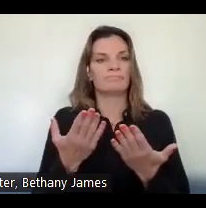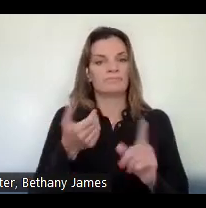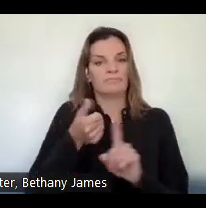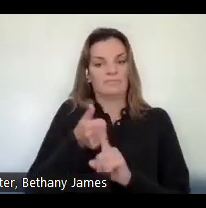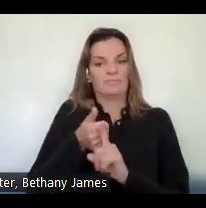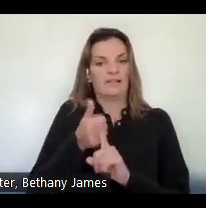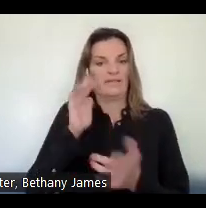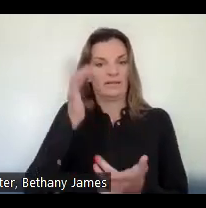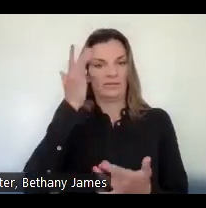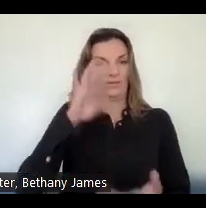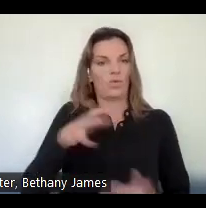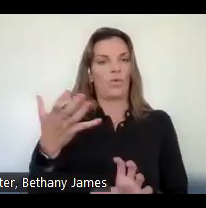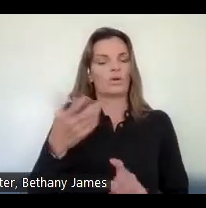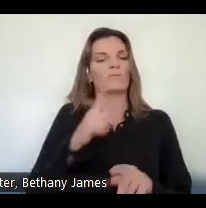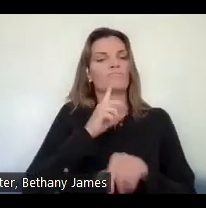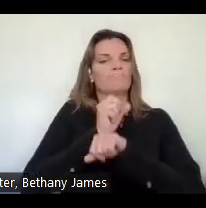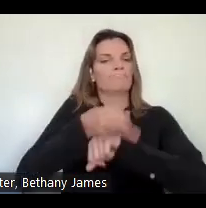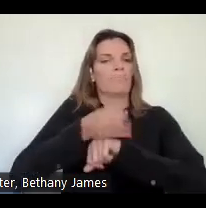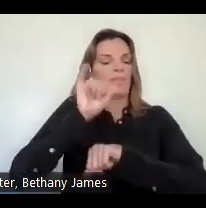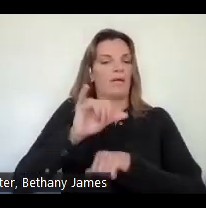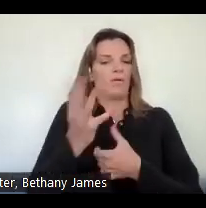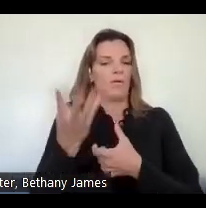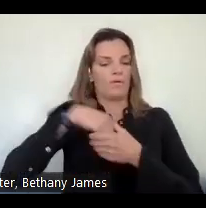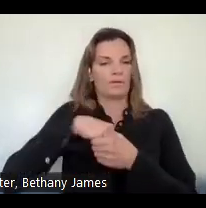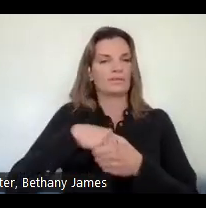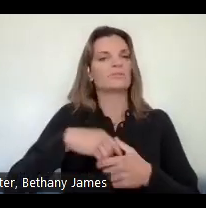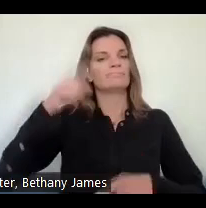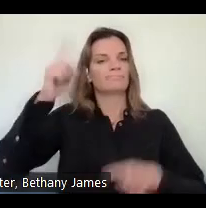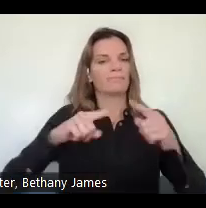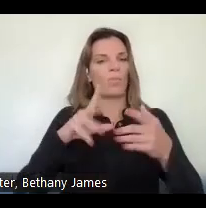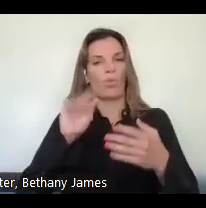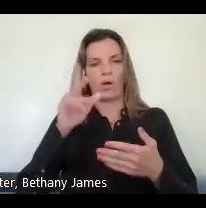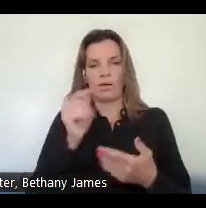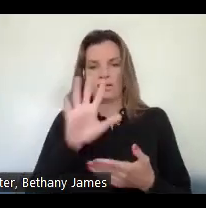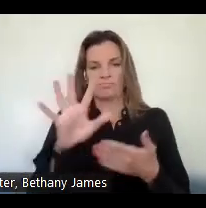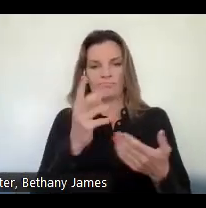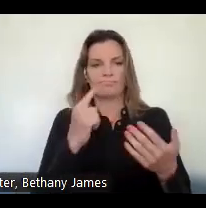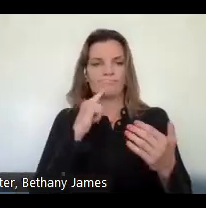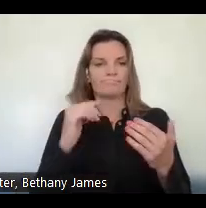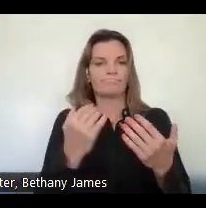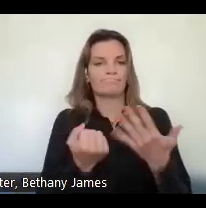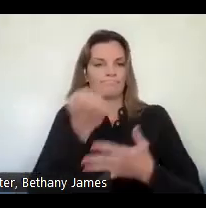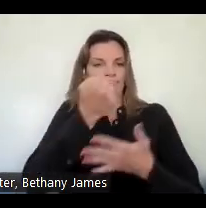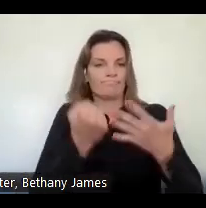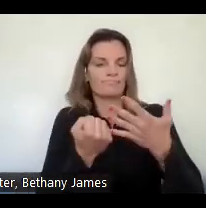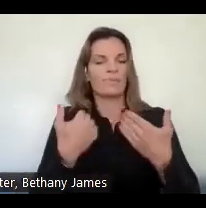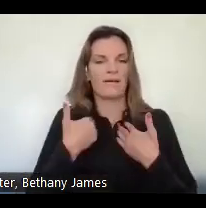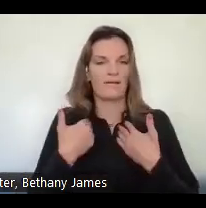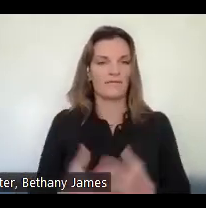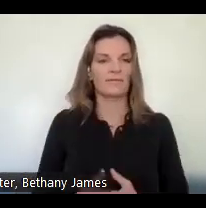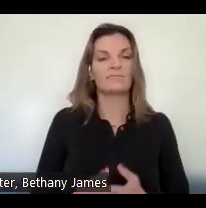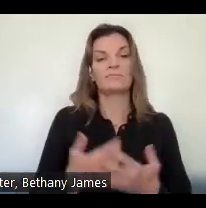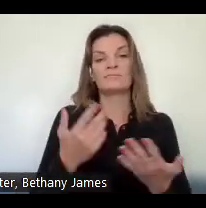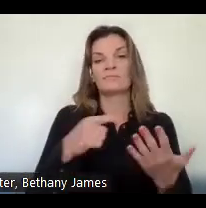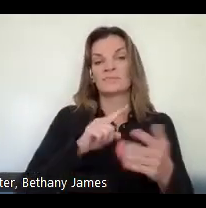autism. These are some of the typical disorders that you will find that individuals with autism may have.